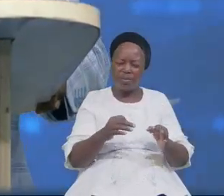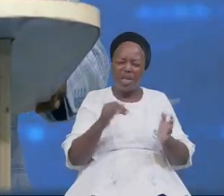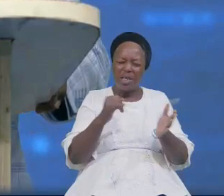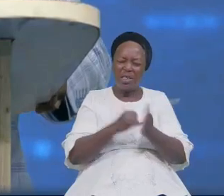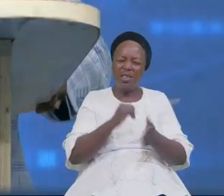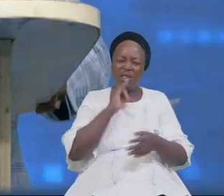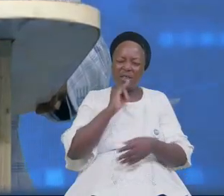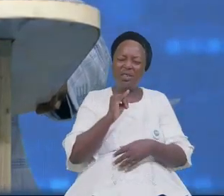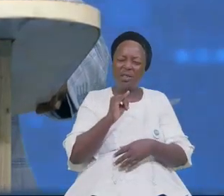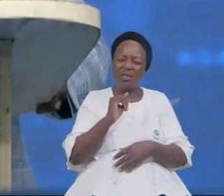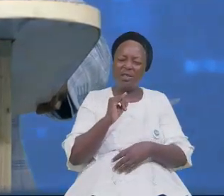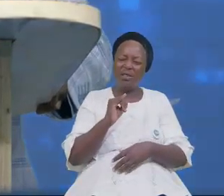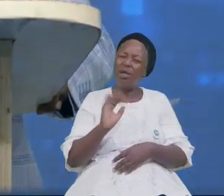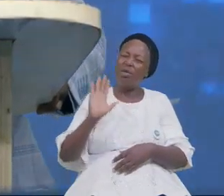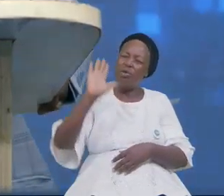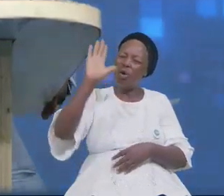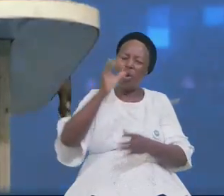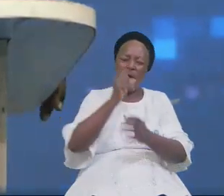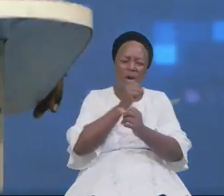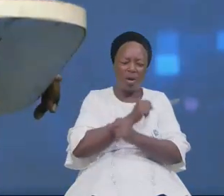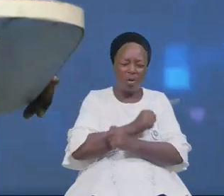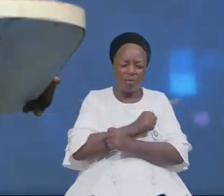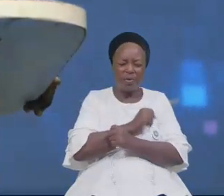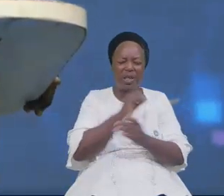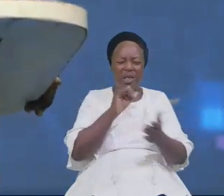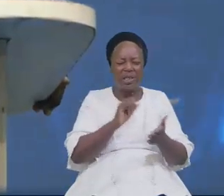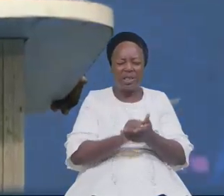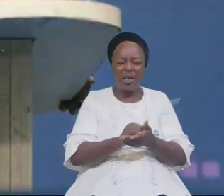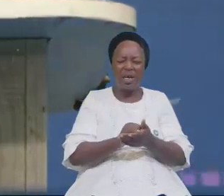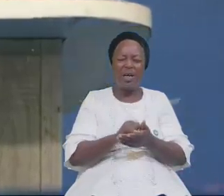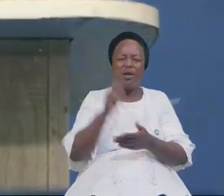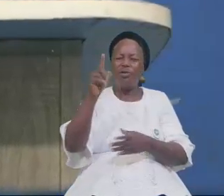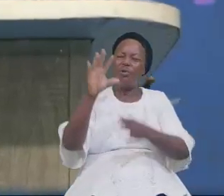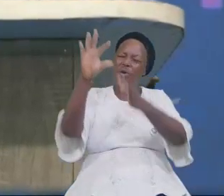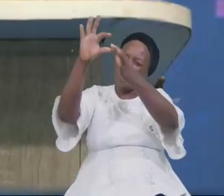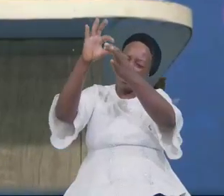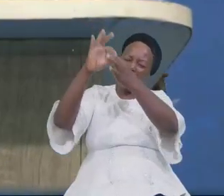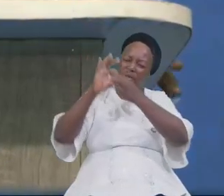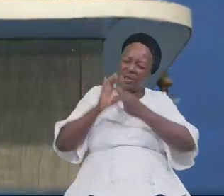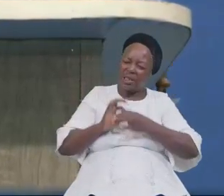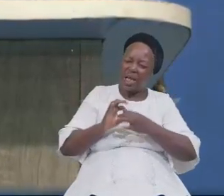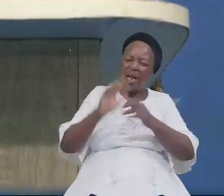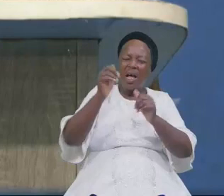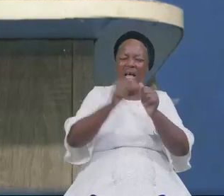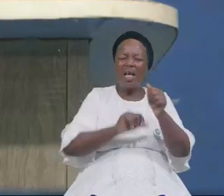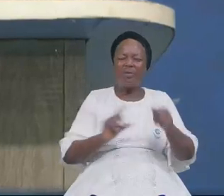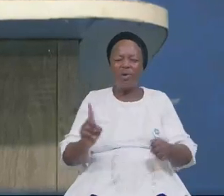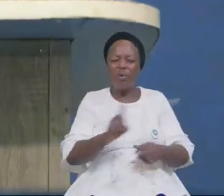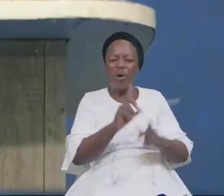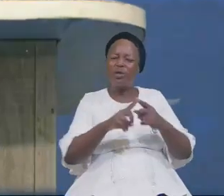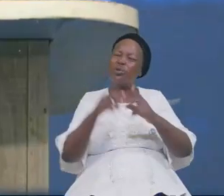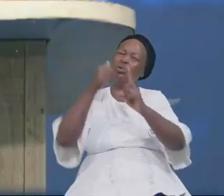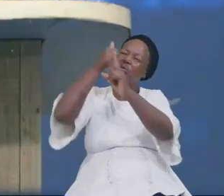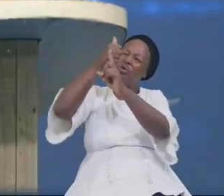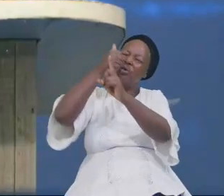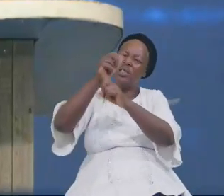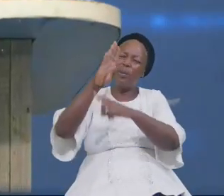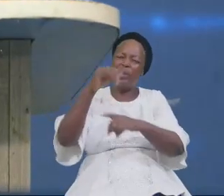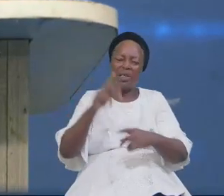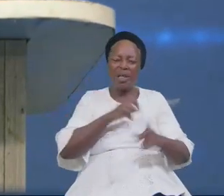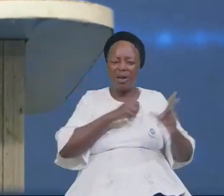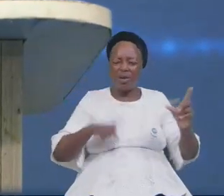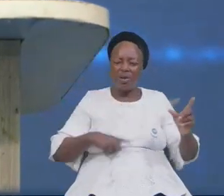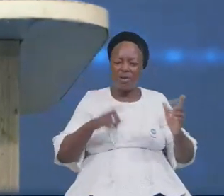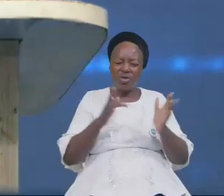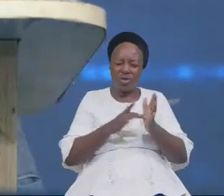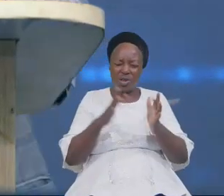your love that you reconcile everyone to yourself by the Lord Jesus.